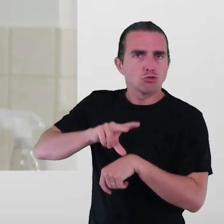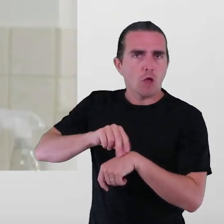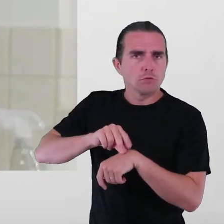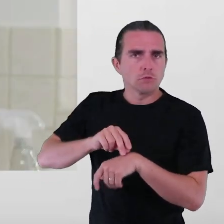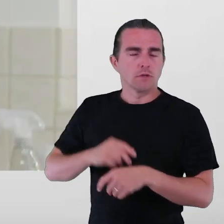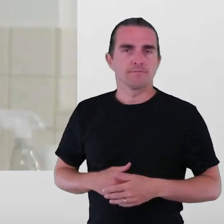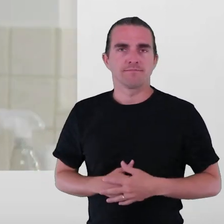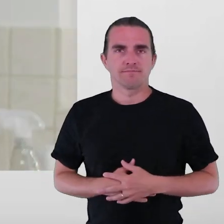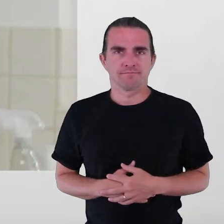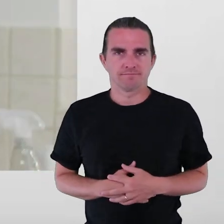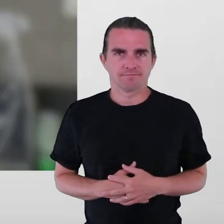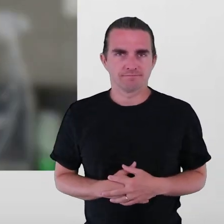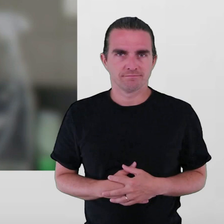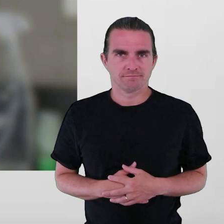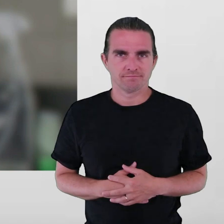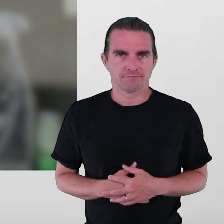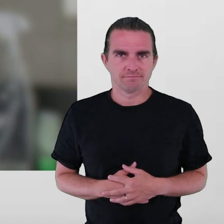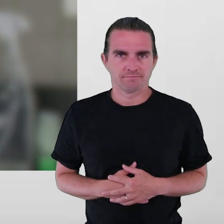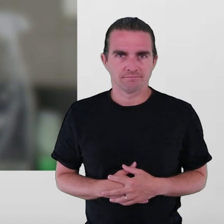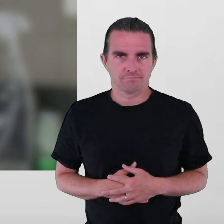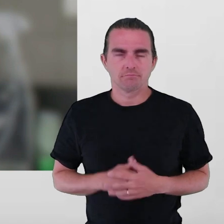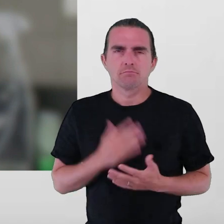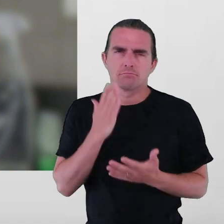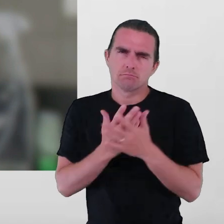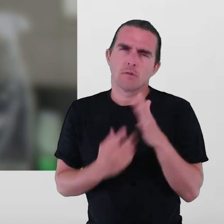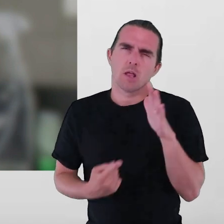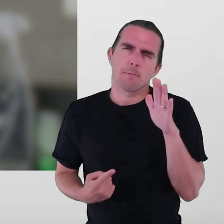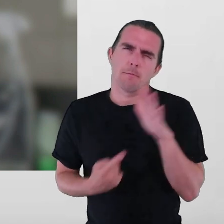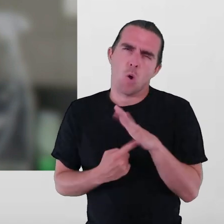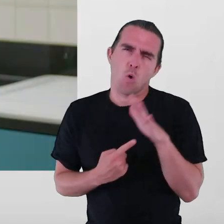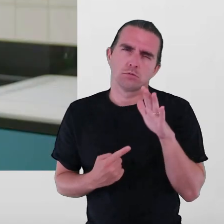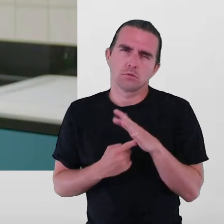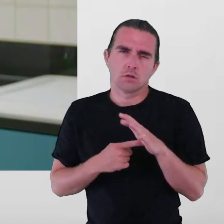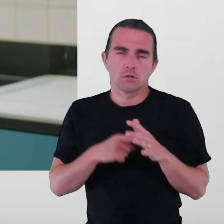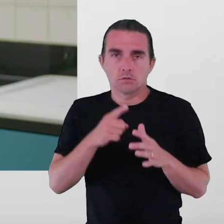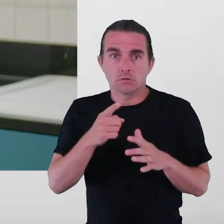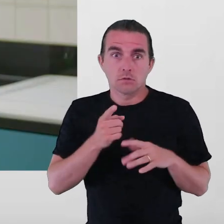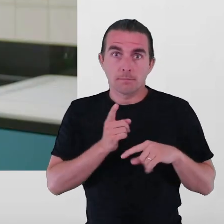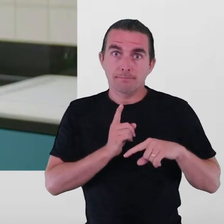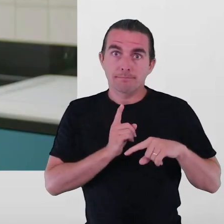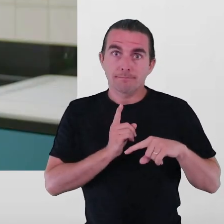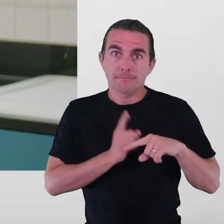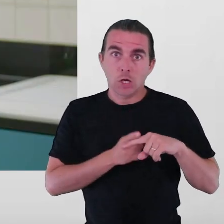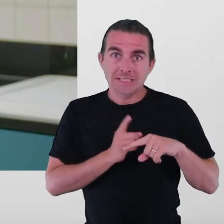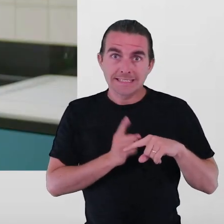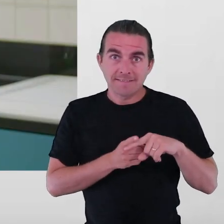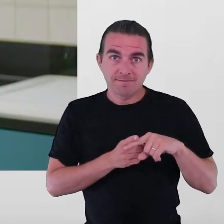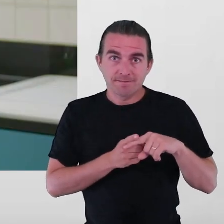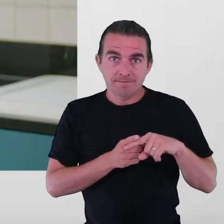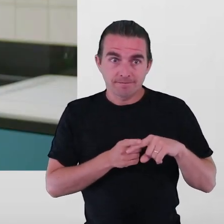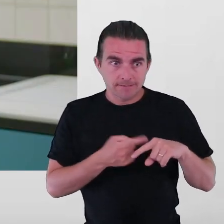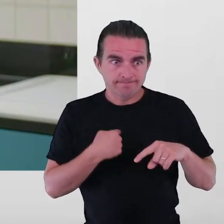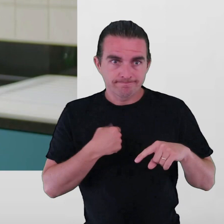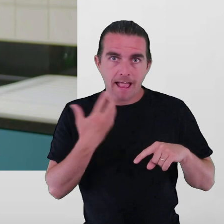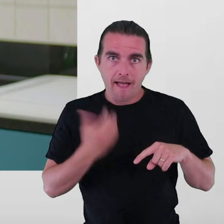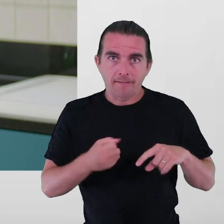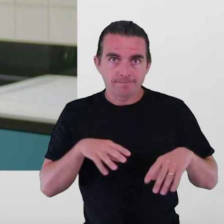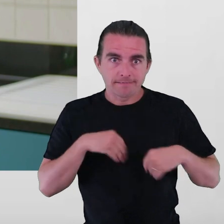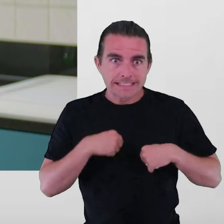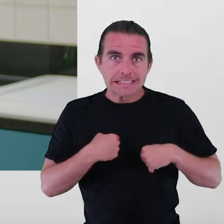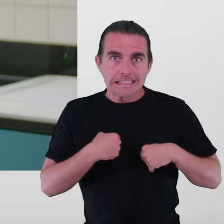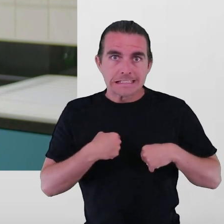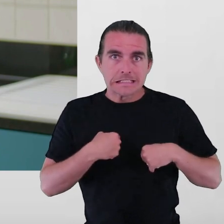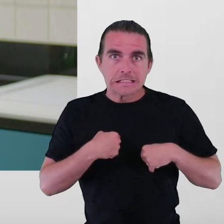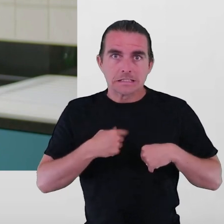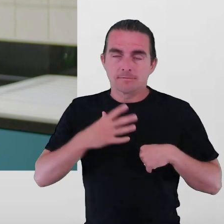with a negative test. Report your result. It's really important that you report a positive result to the